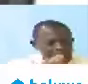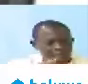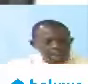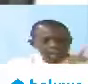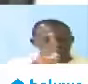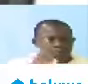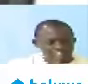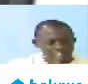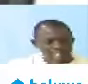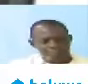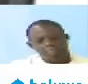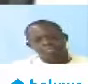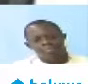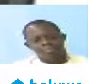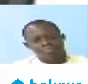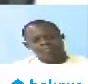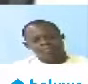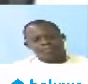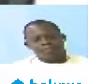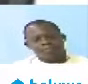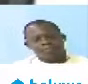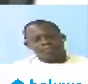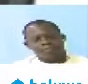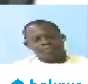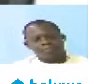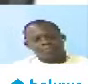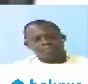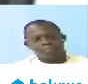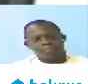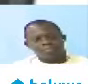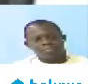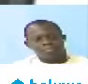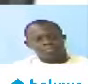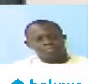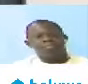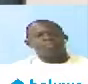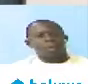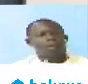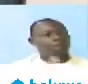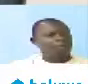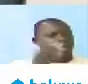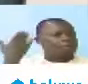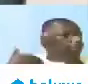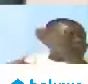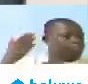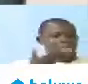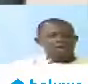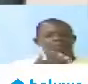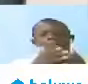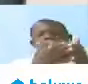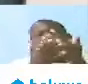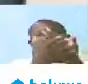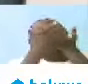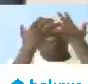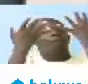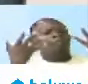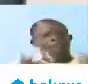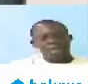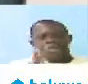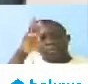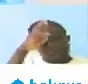them are only rebel who hold Africa corner back. In those days there were many rebel movements in